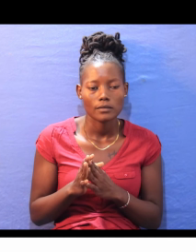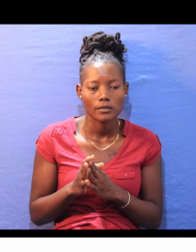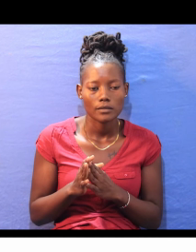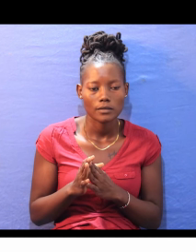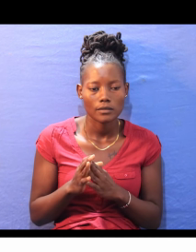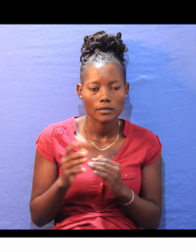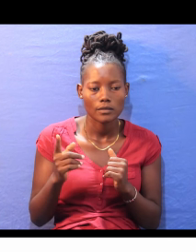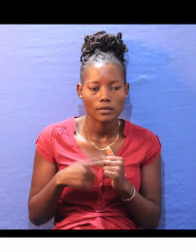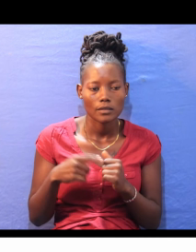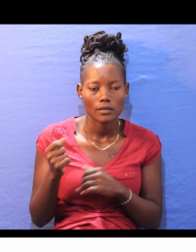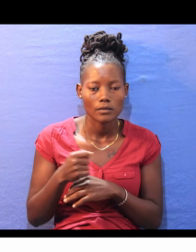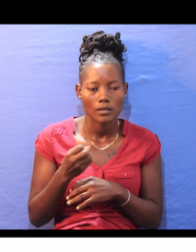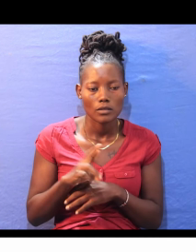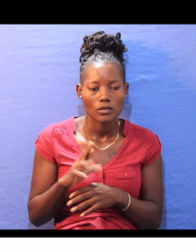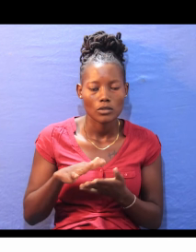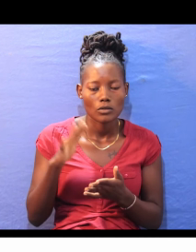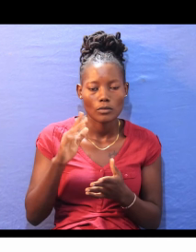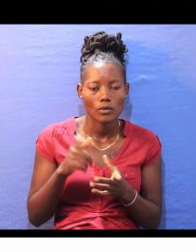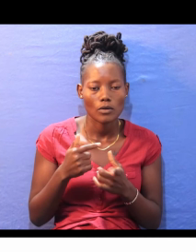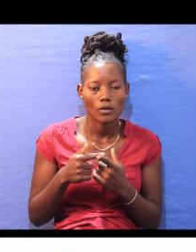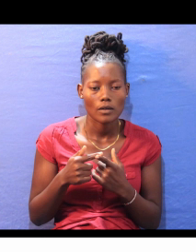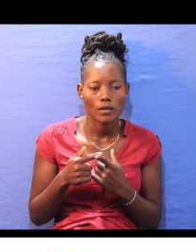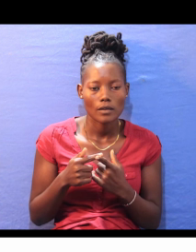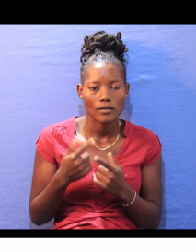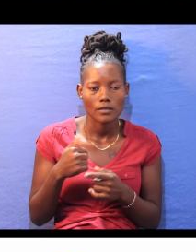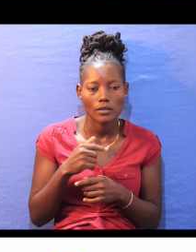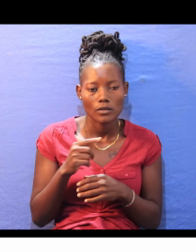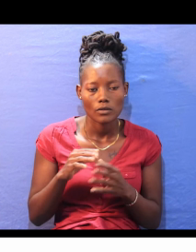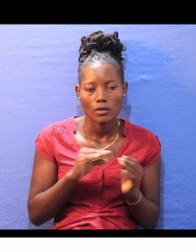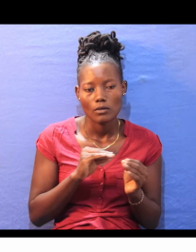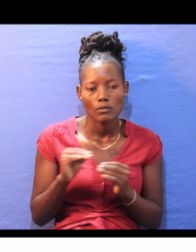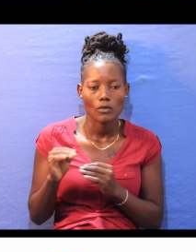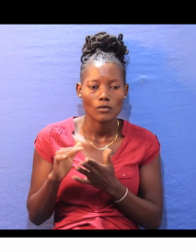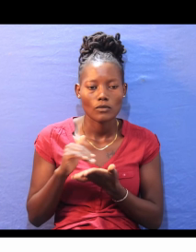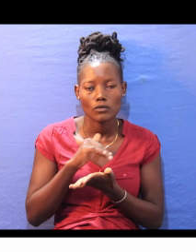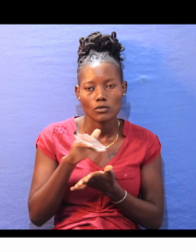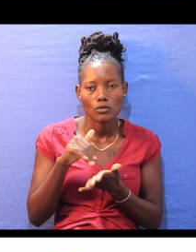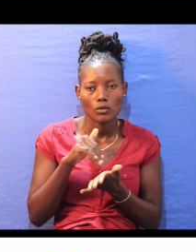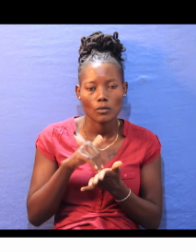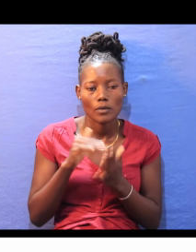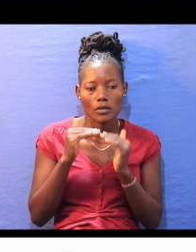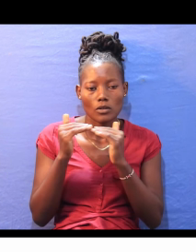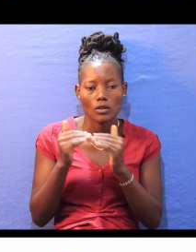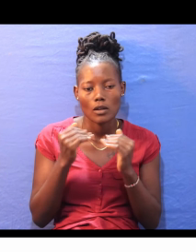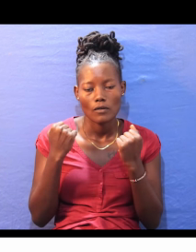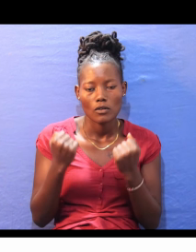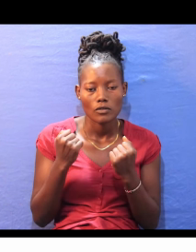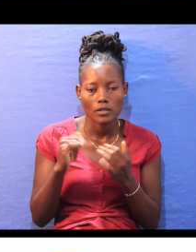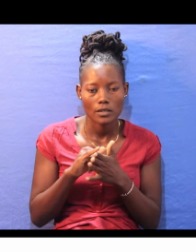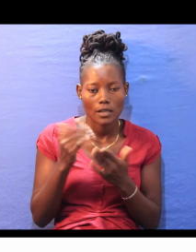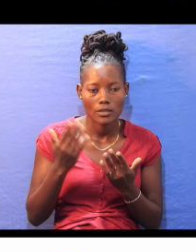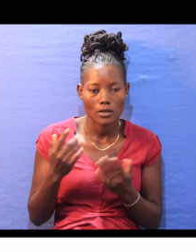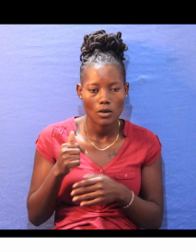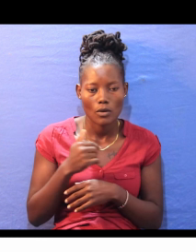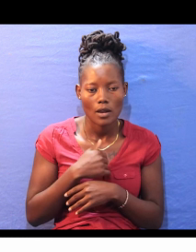for 6 months or more, we're going to move into an intermediate level of strength. And that's where we have general